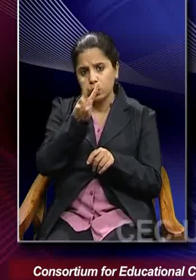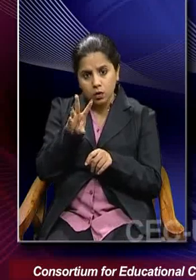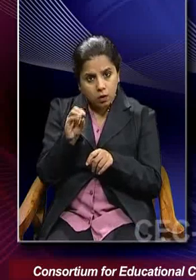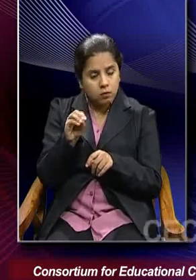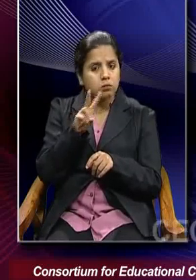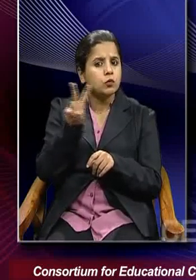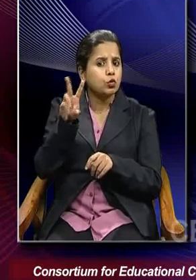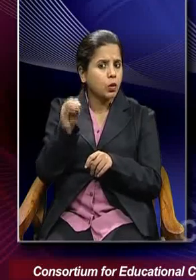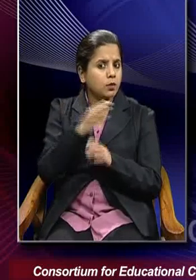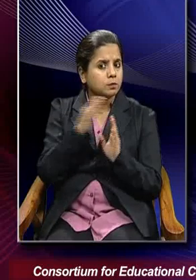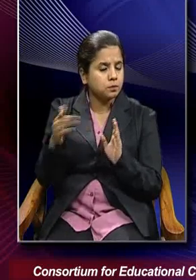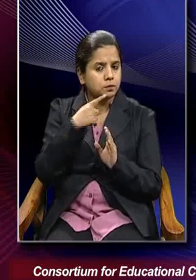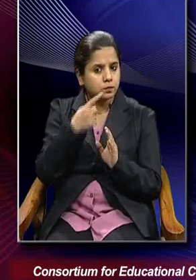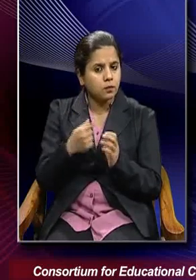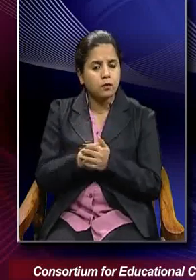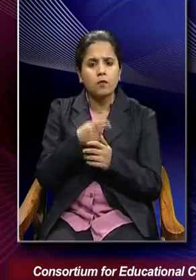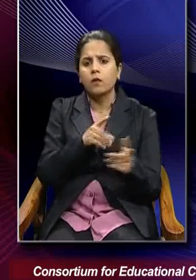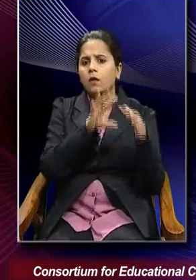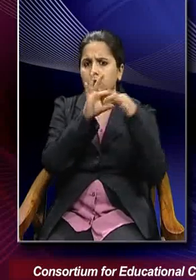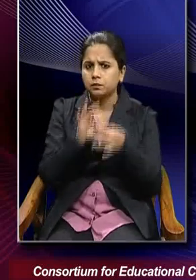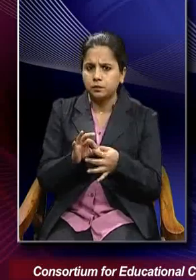2020 was Connect